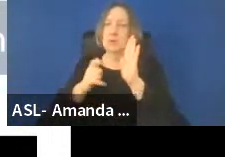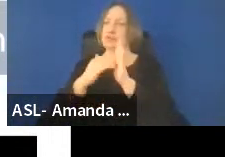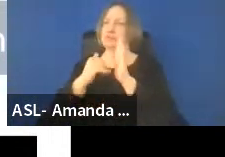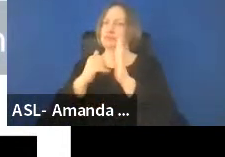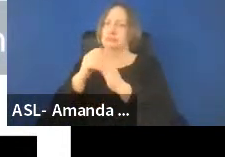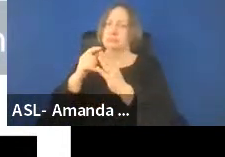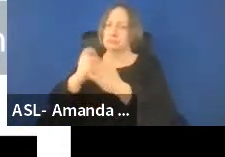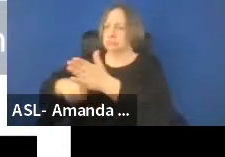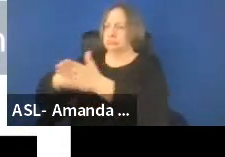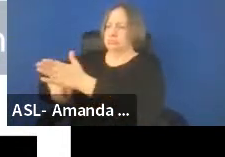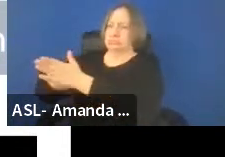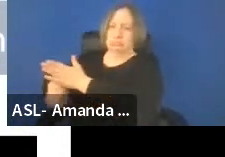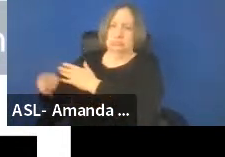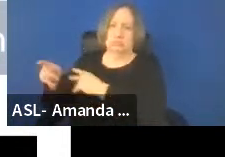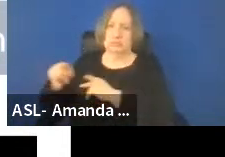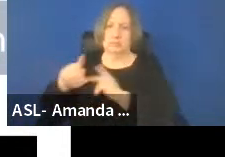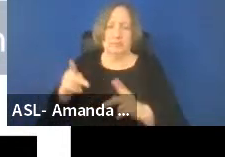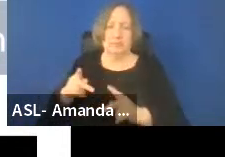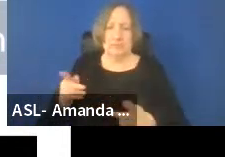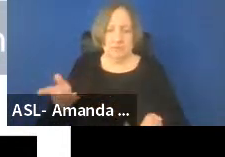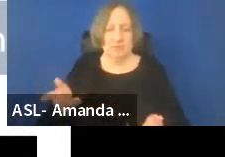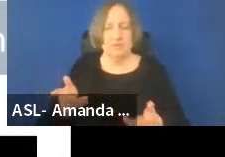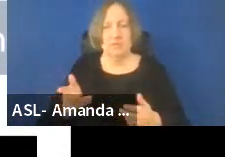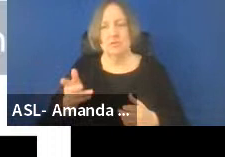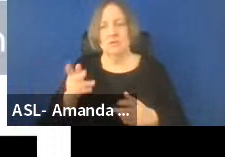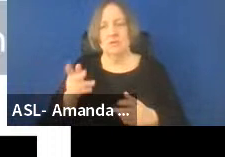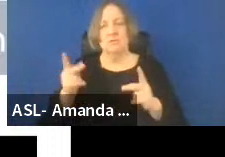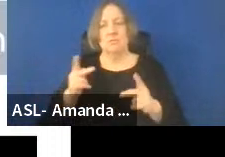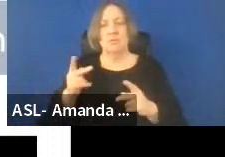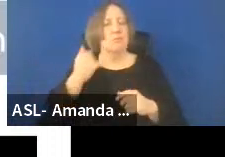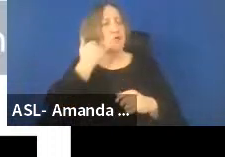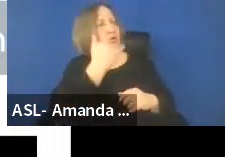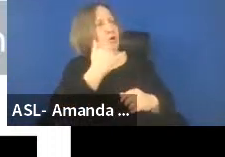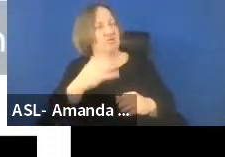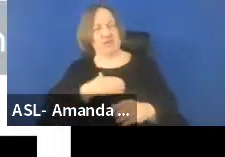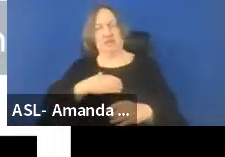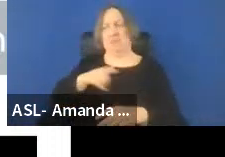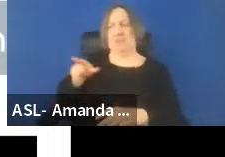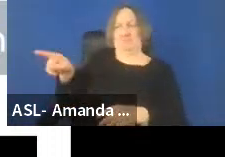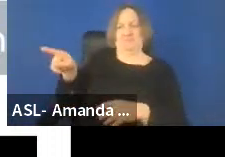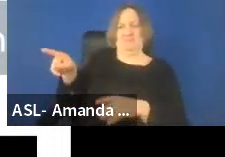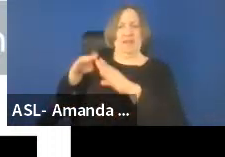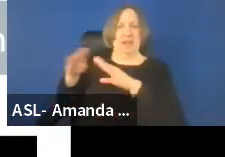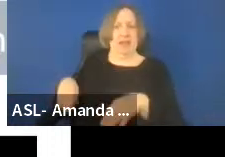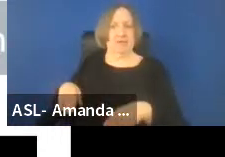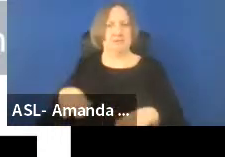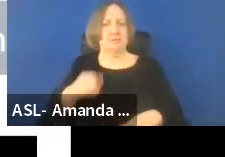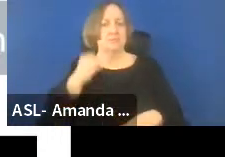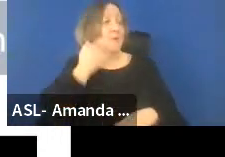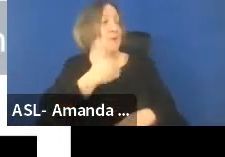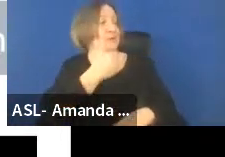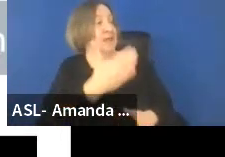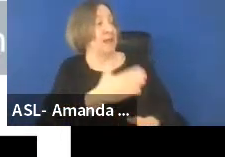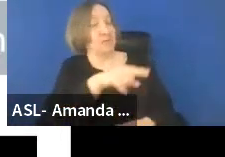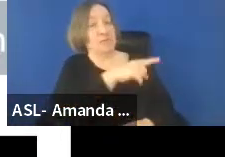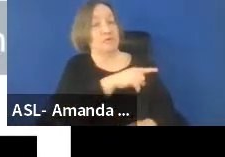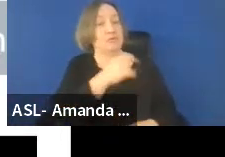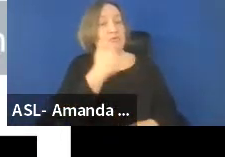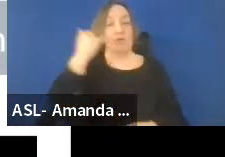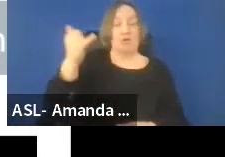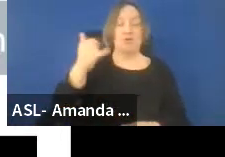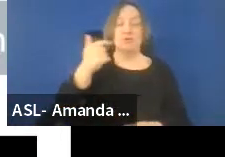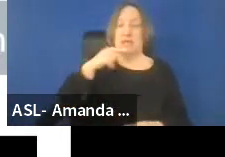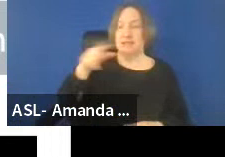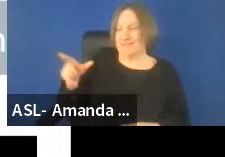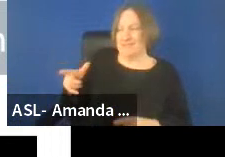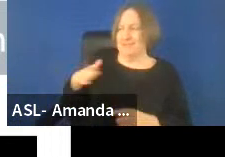People can call in and make complaints about someone's house. So for instance, a neighbor can call and say,